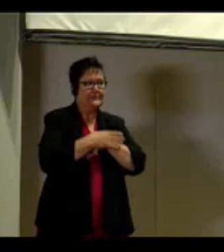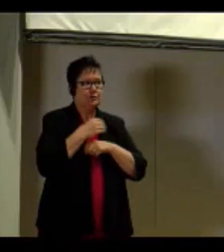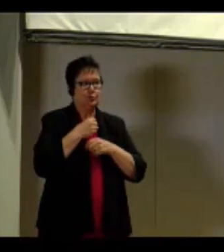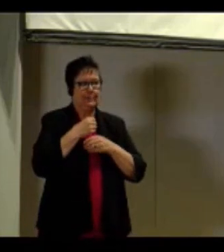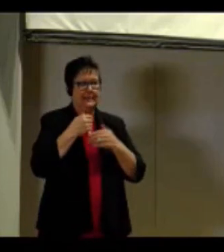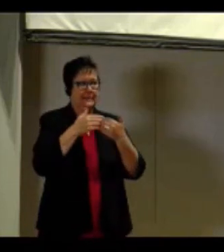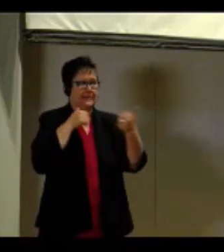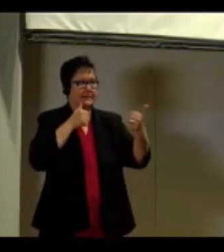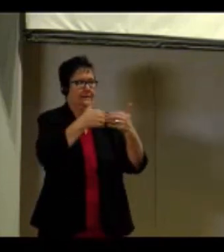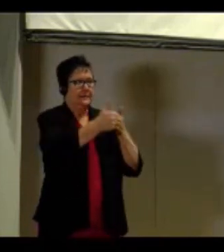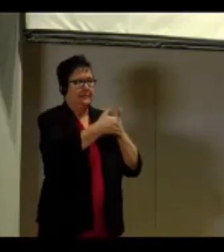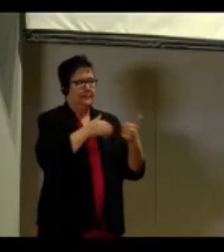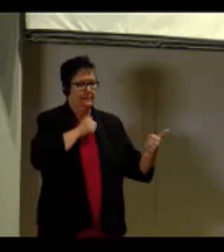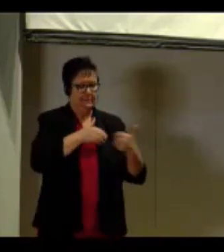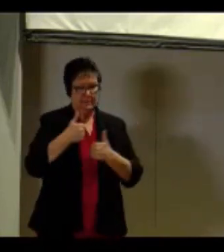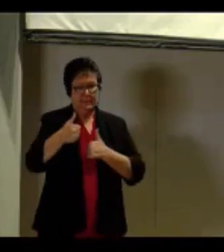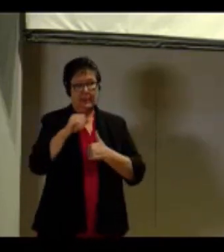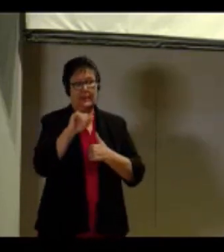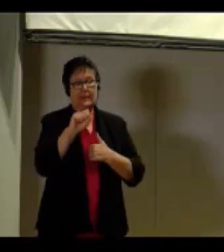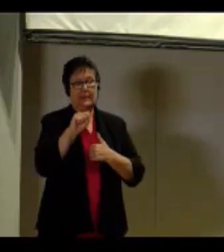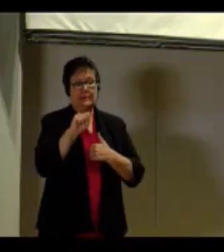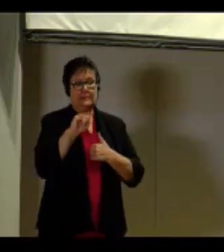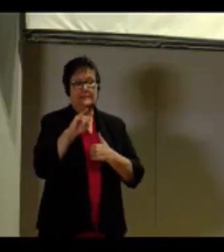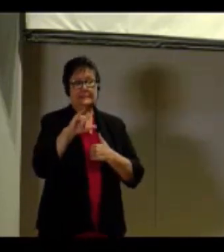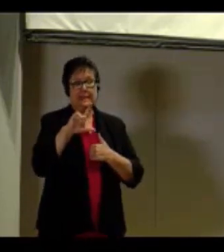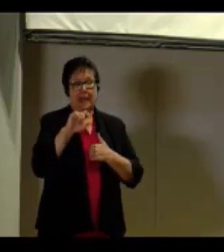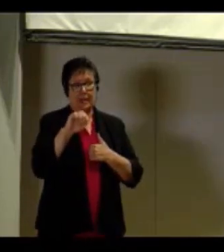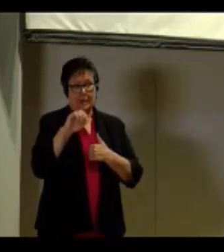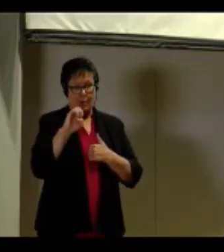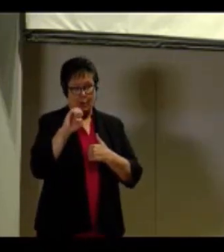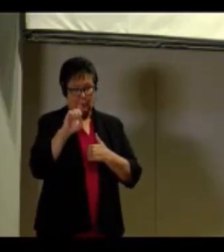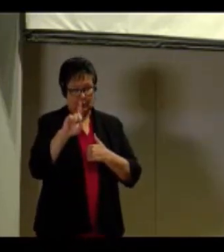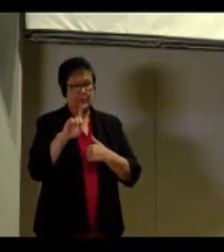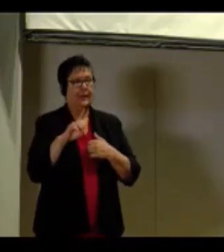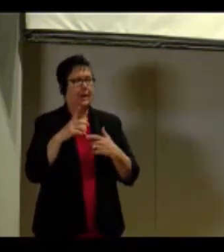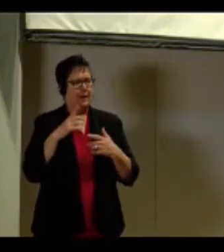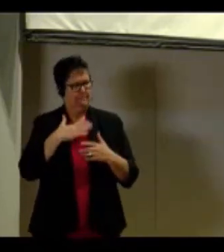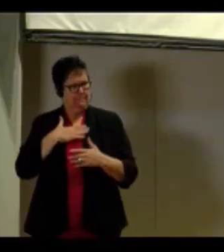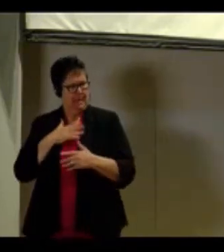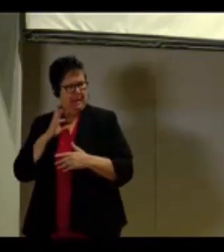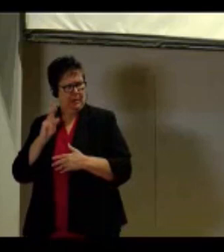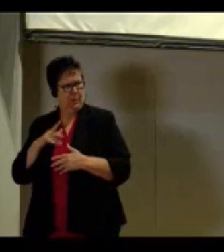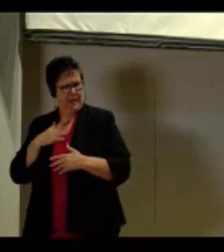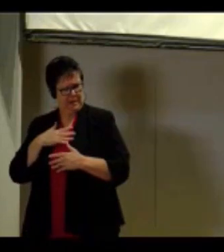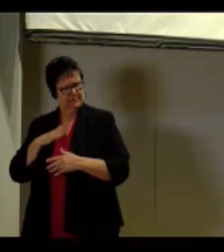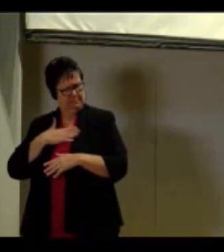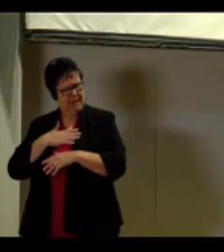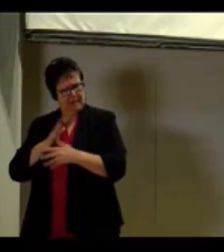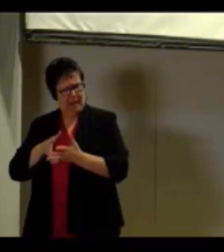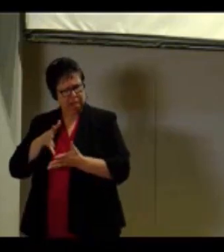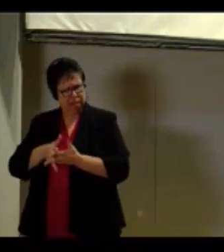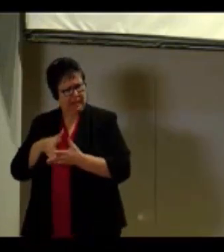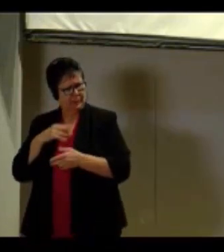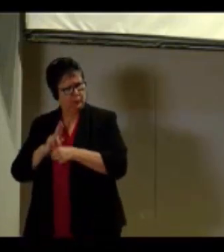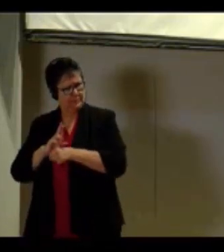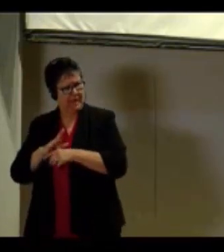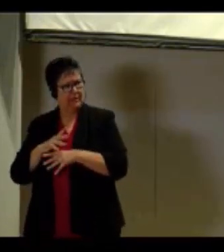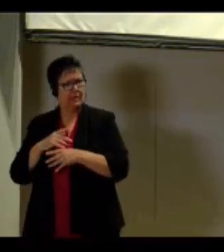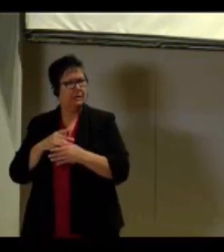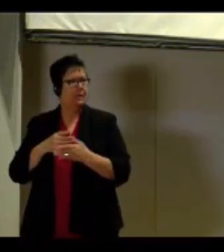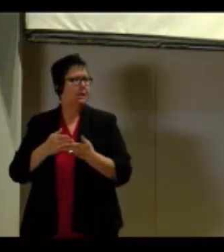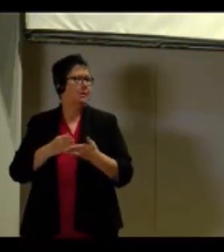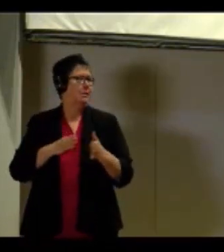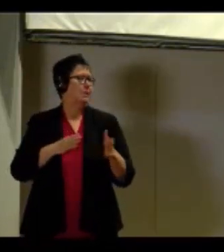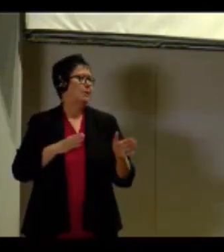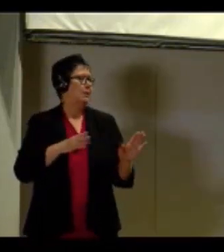siloed to some extent, and we like to do things our way, and then we get invested in that way, and it's hard to branch out. And